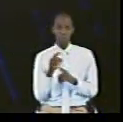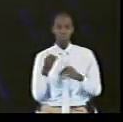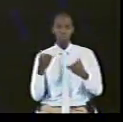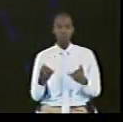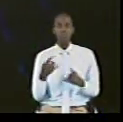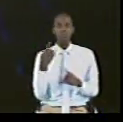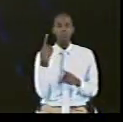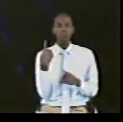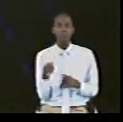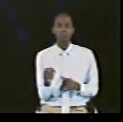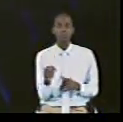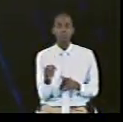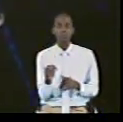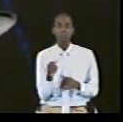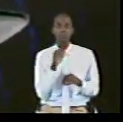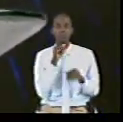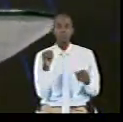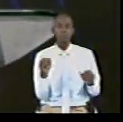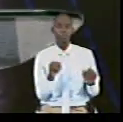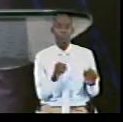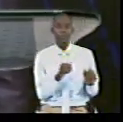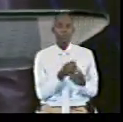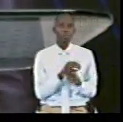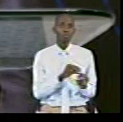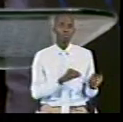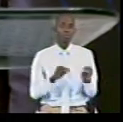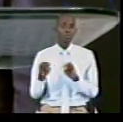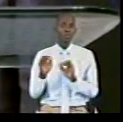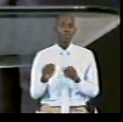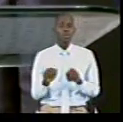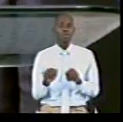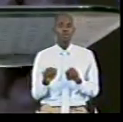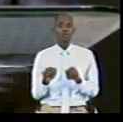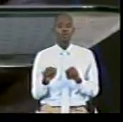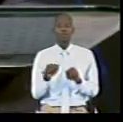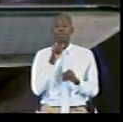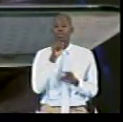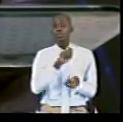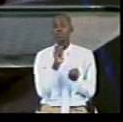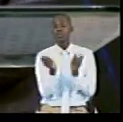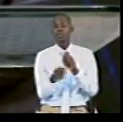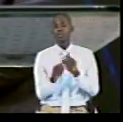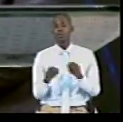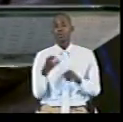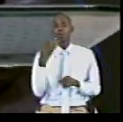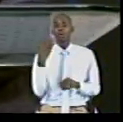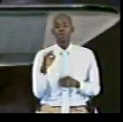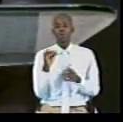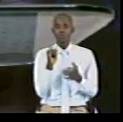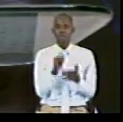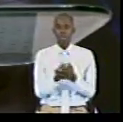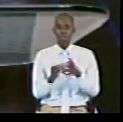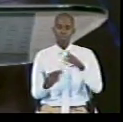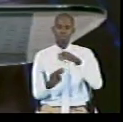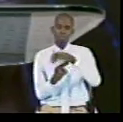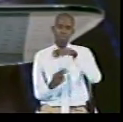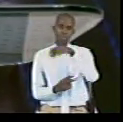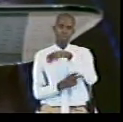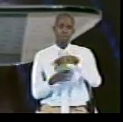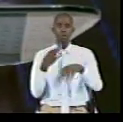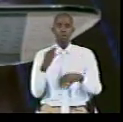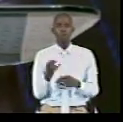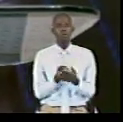immutability of the saving pillar of truth. There's the pillar of truth. Apart from a